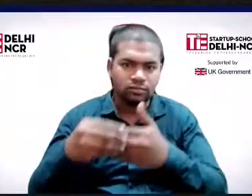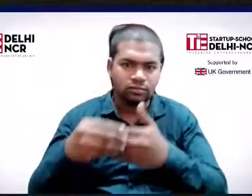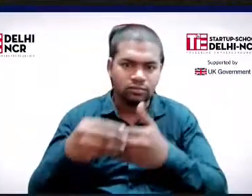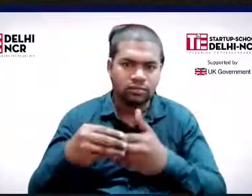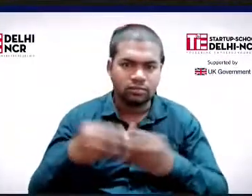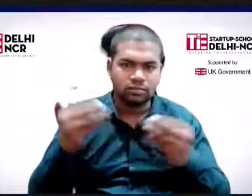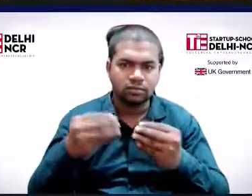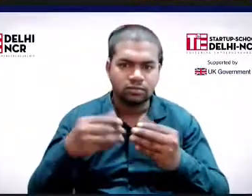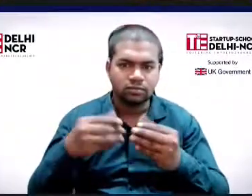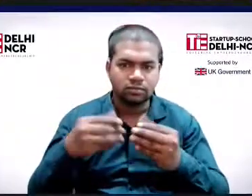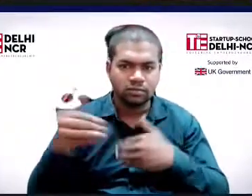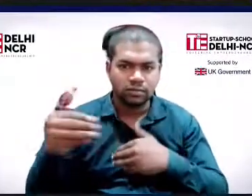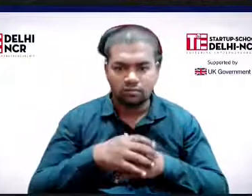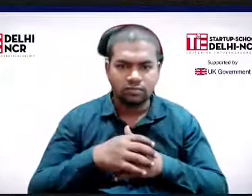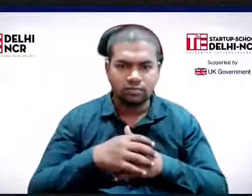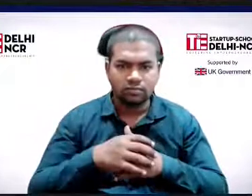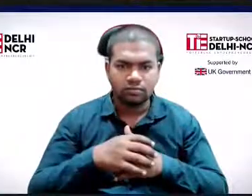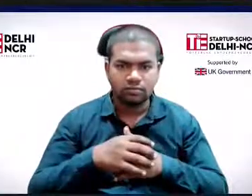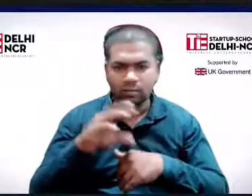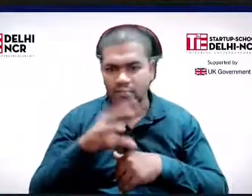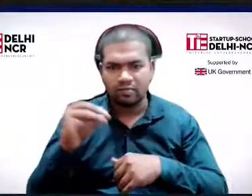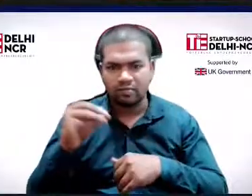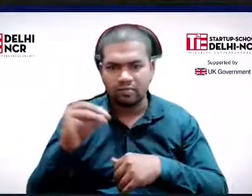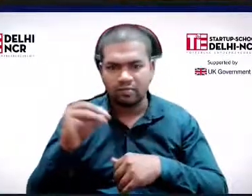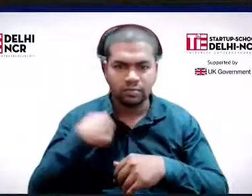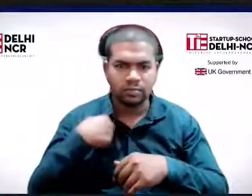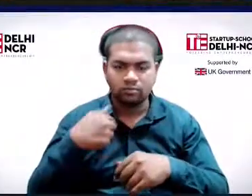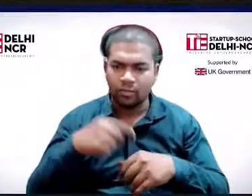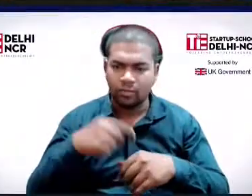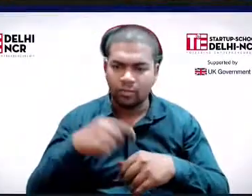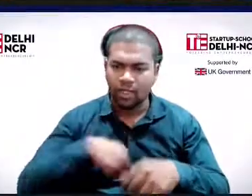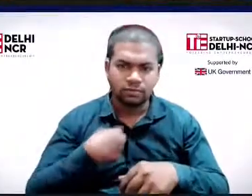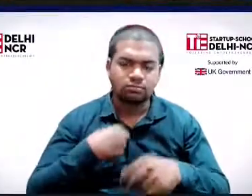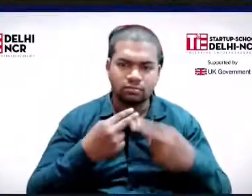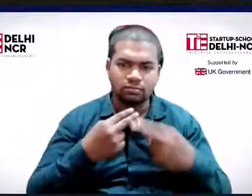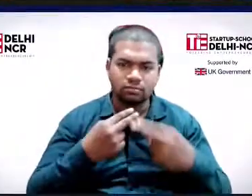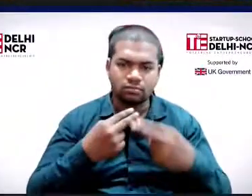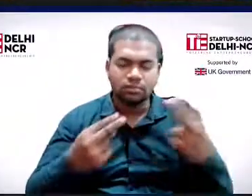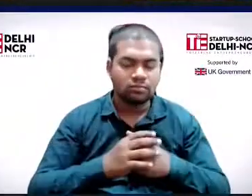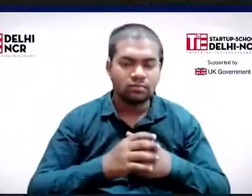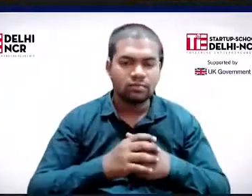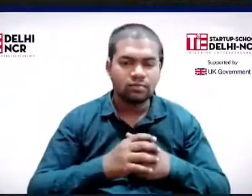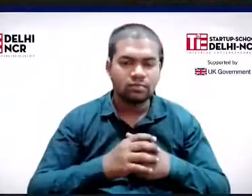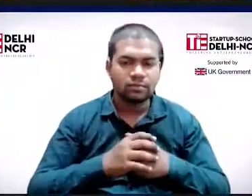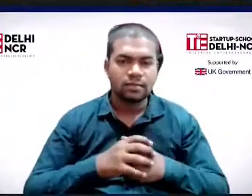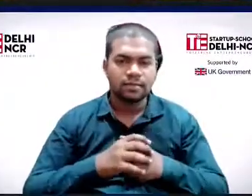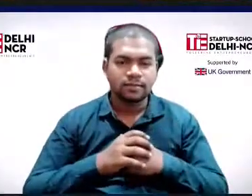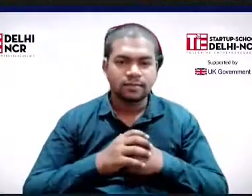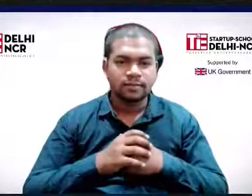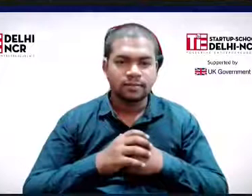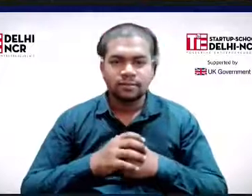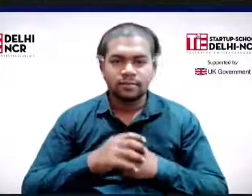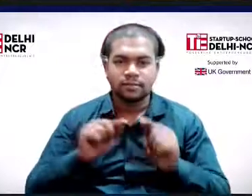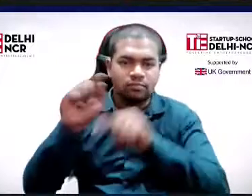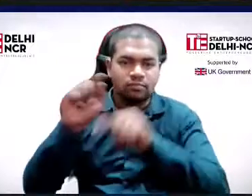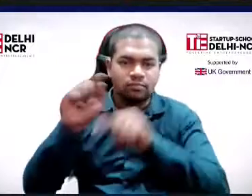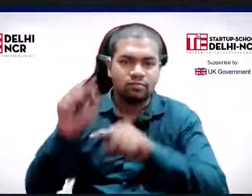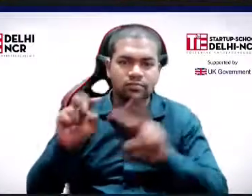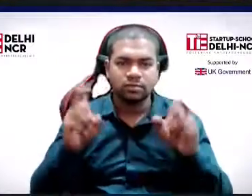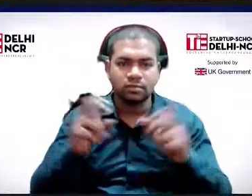few seconds, and then I'll introduce myself, and then we'll go and jump into the topic